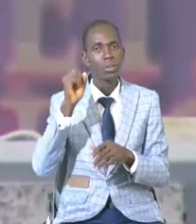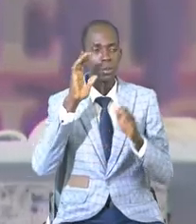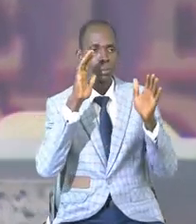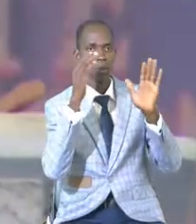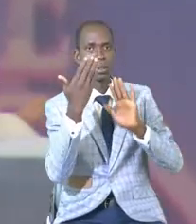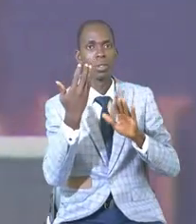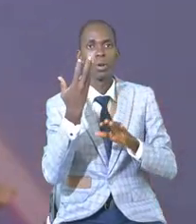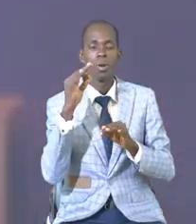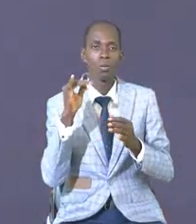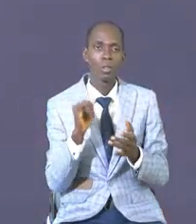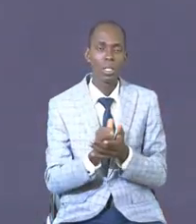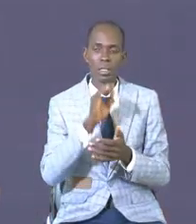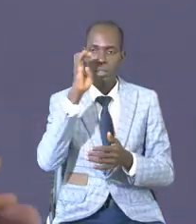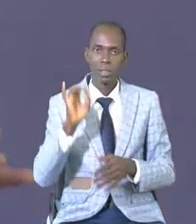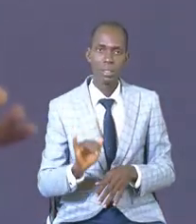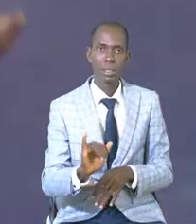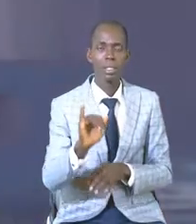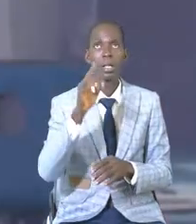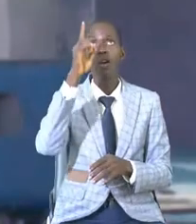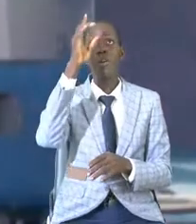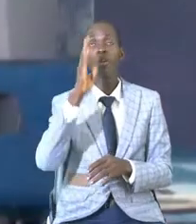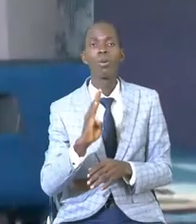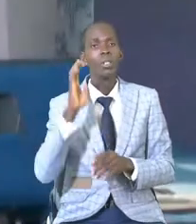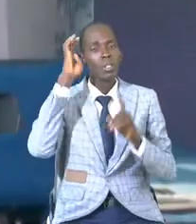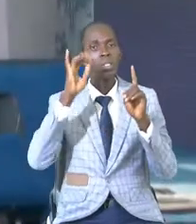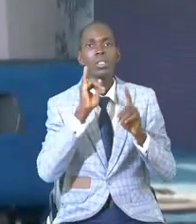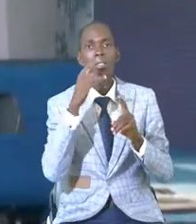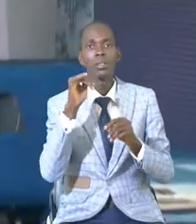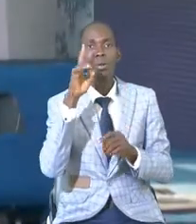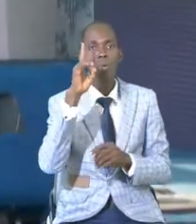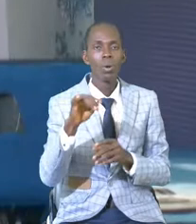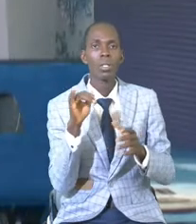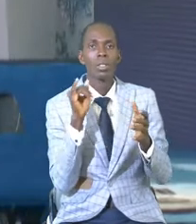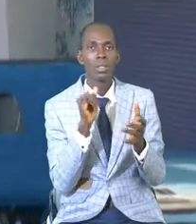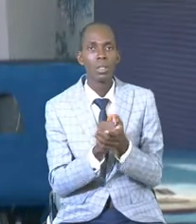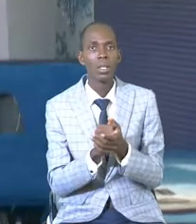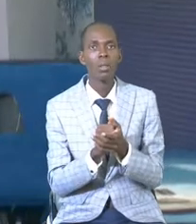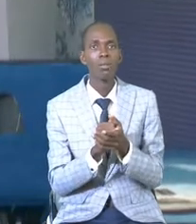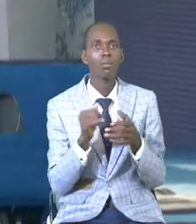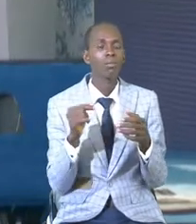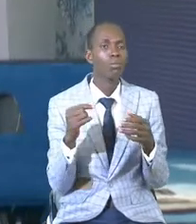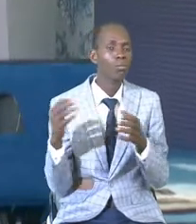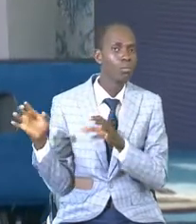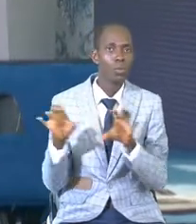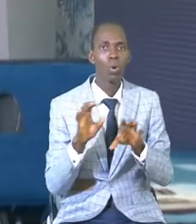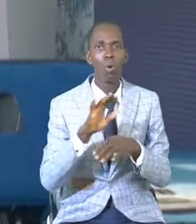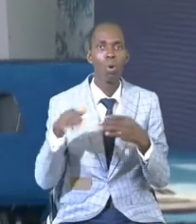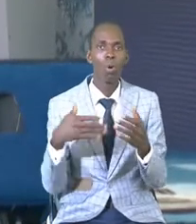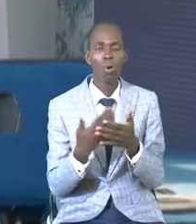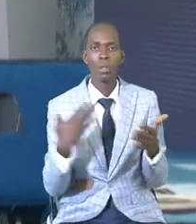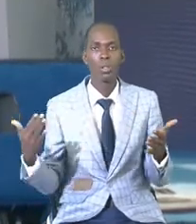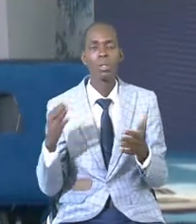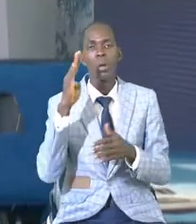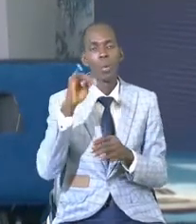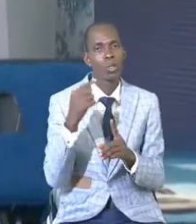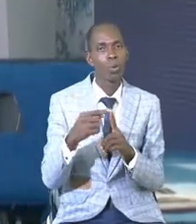is the one that upholds all things by the word of his power. That